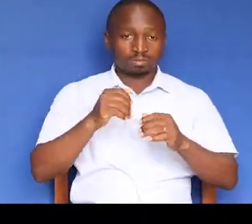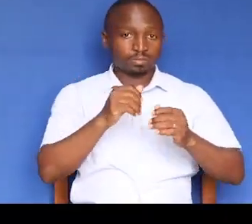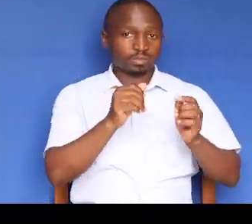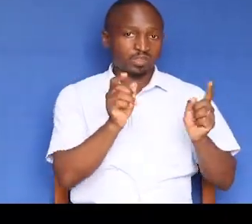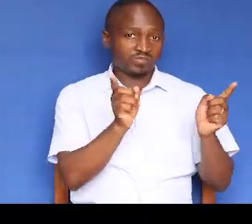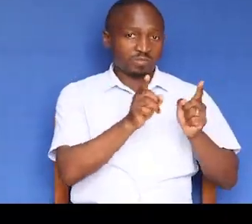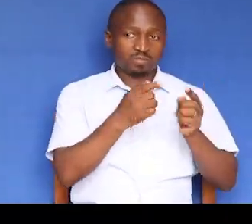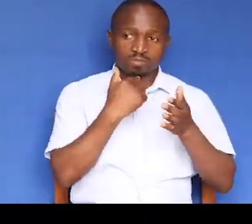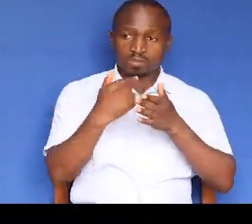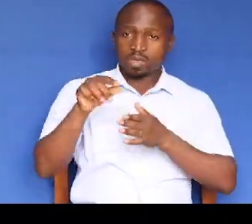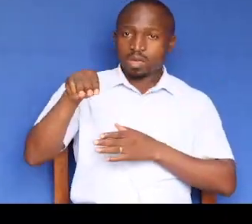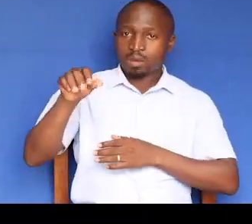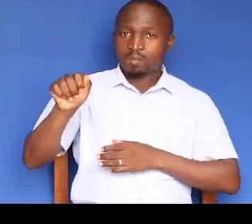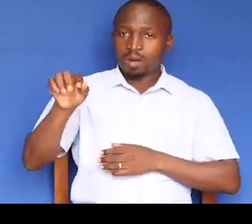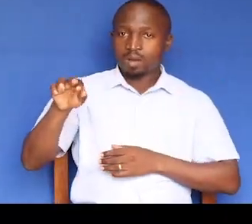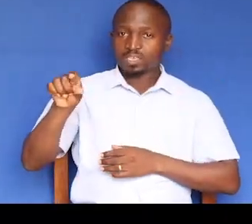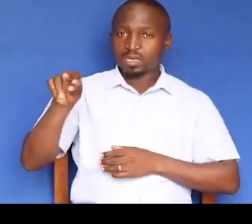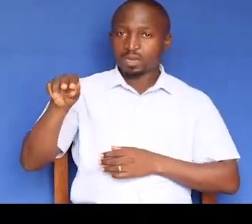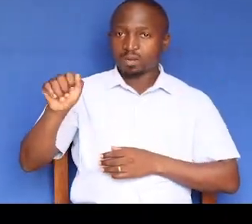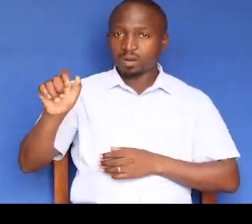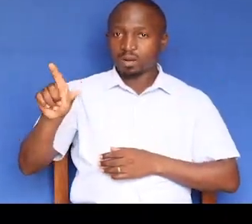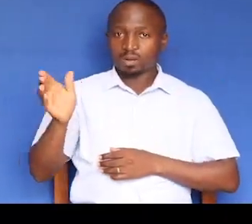But at one output level,